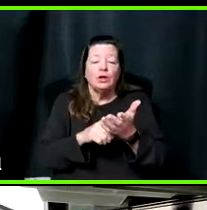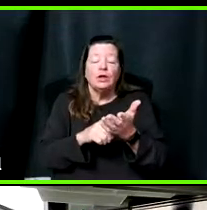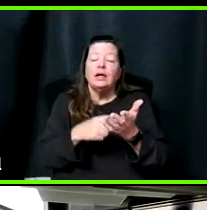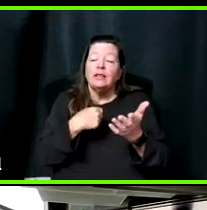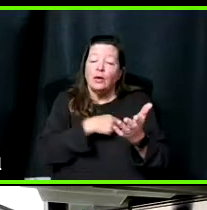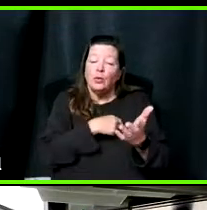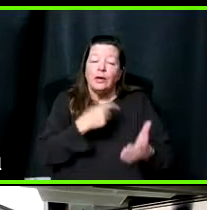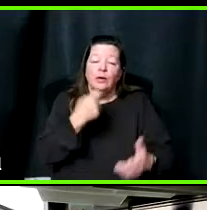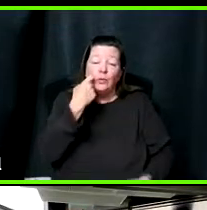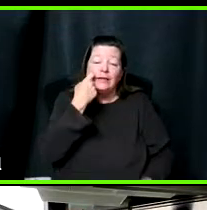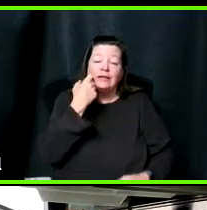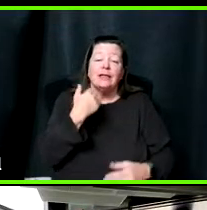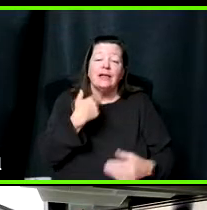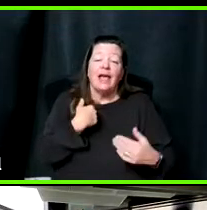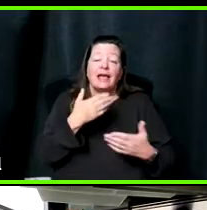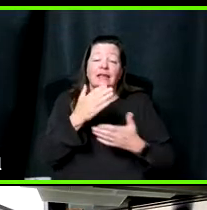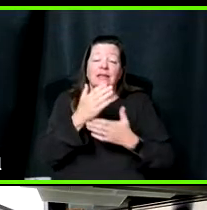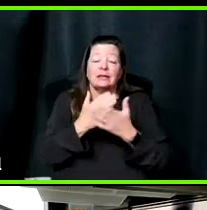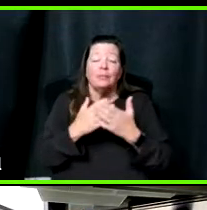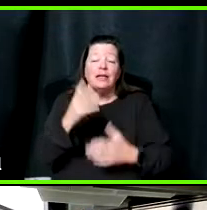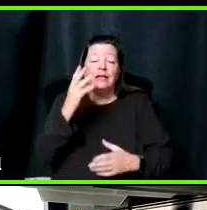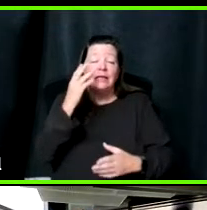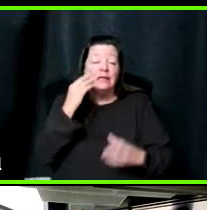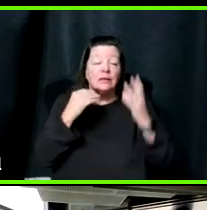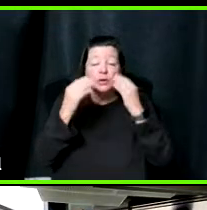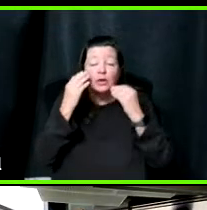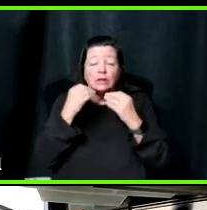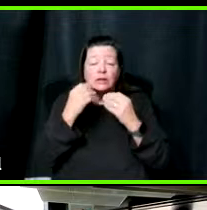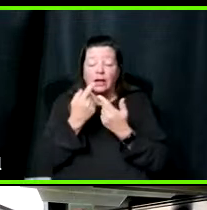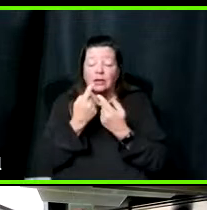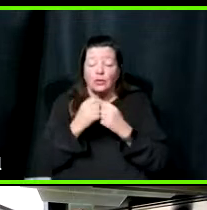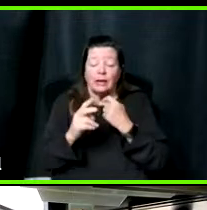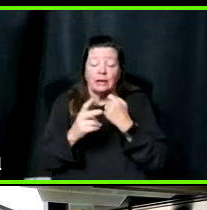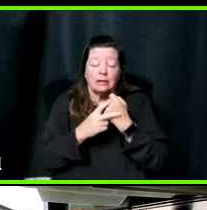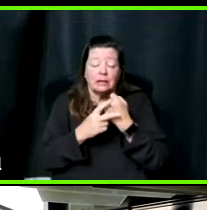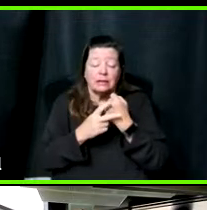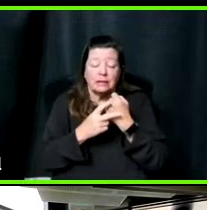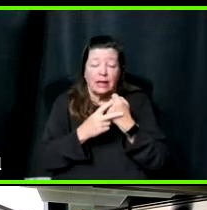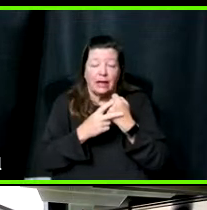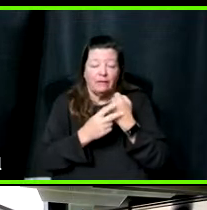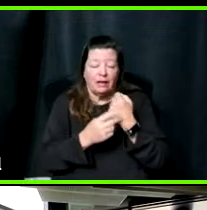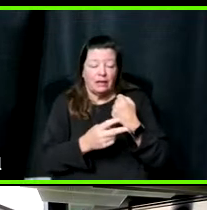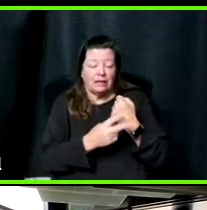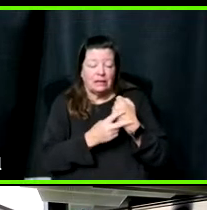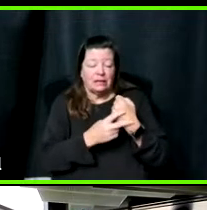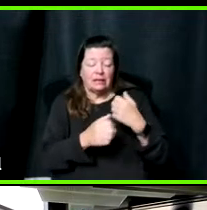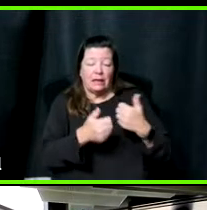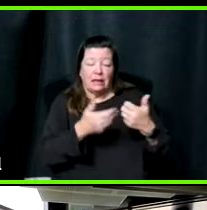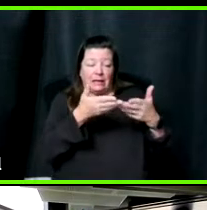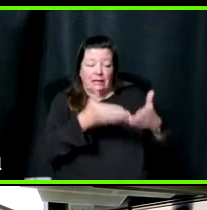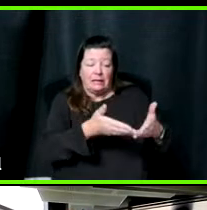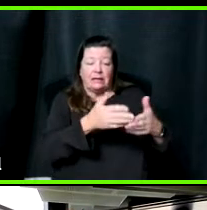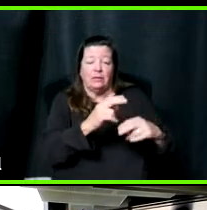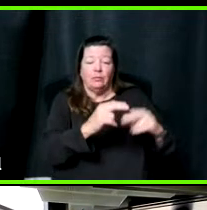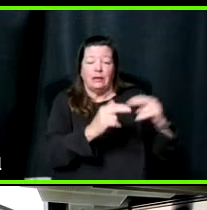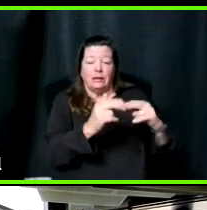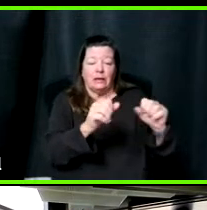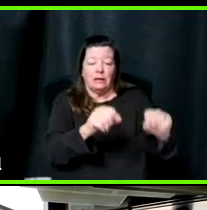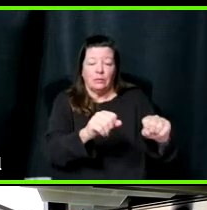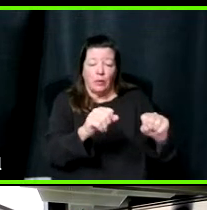recently had some experience on trying to save as much of an existing structure as possible. And I would just